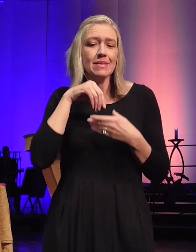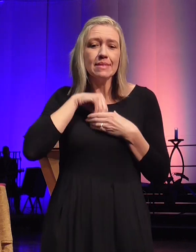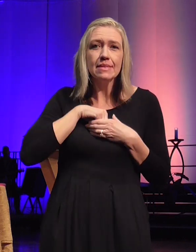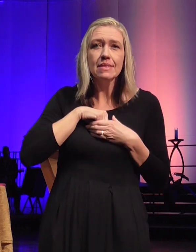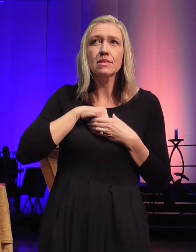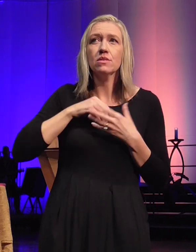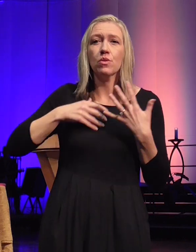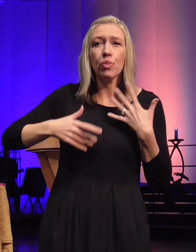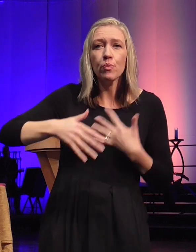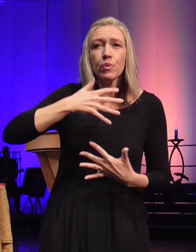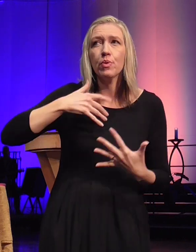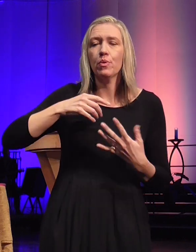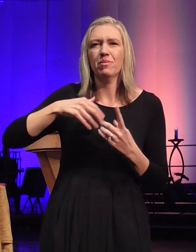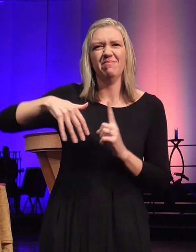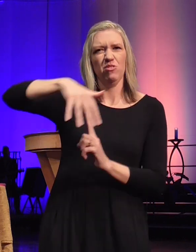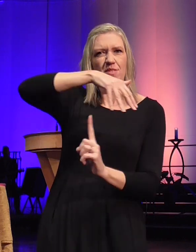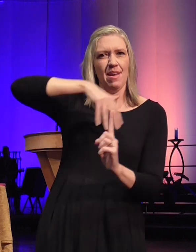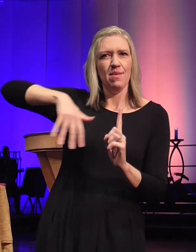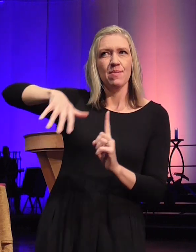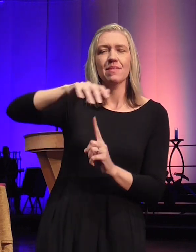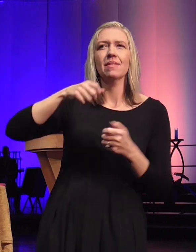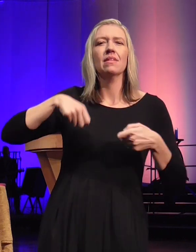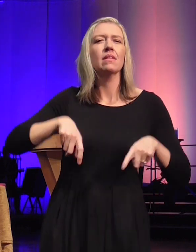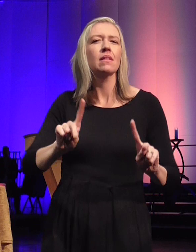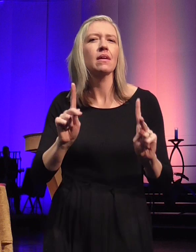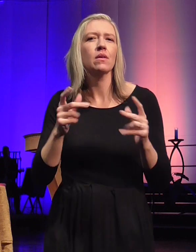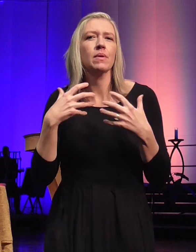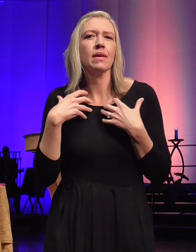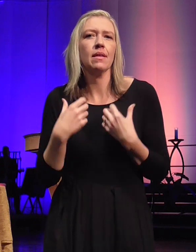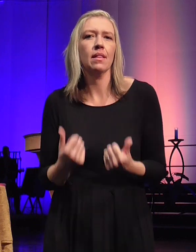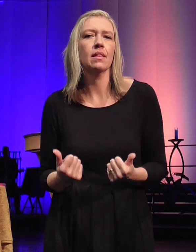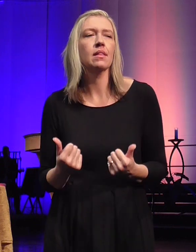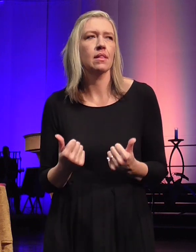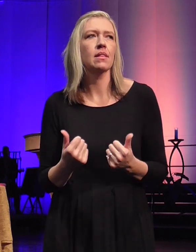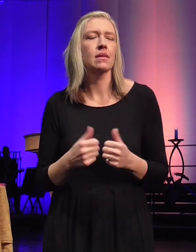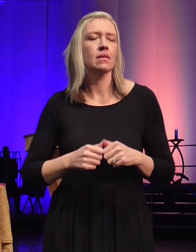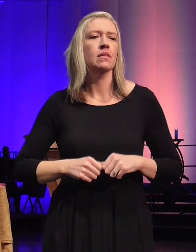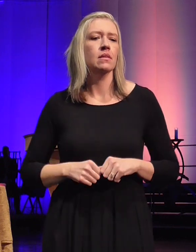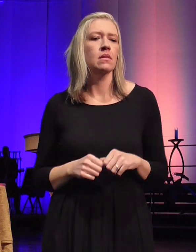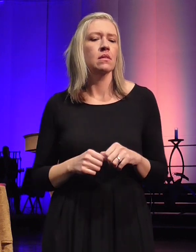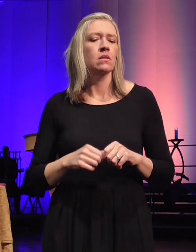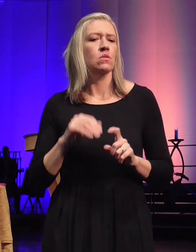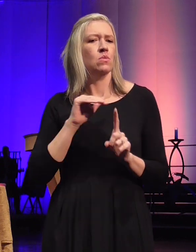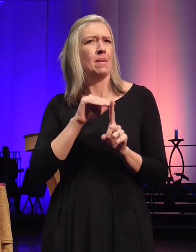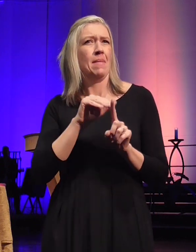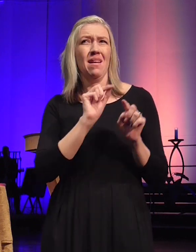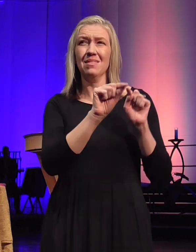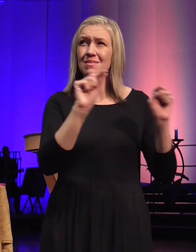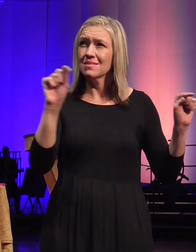us to heal us, to remind us that